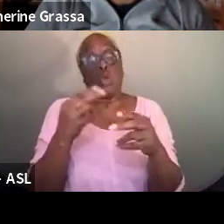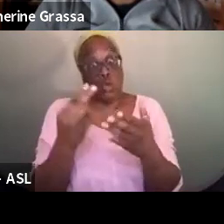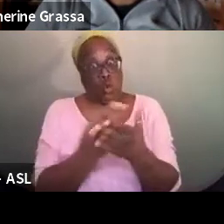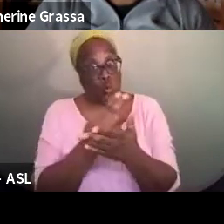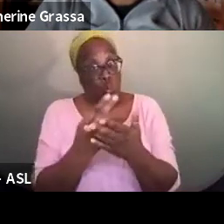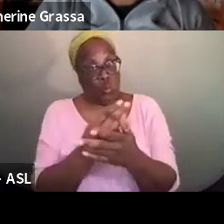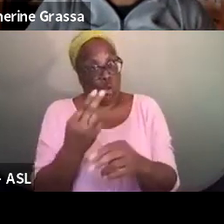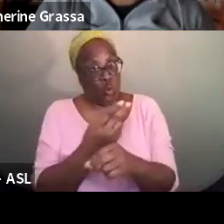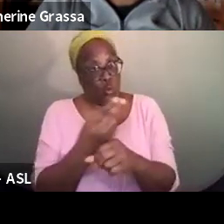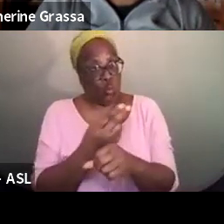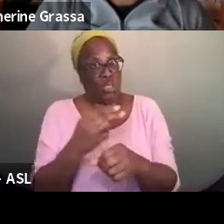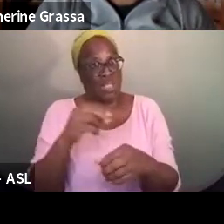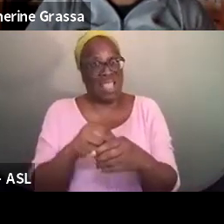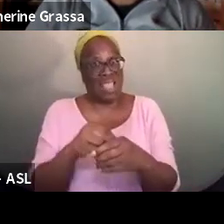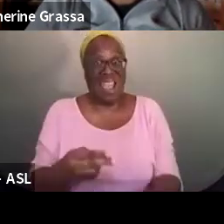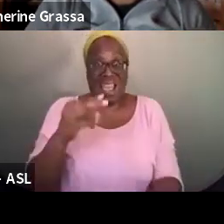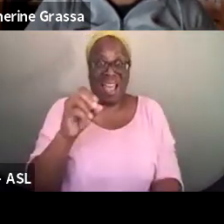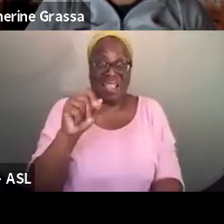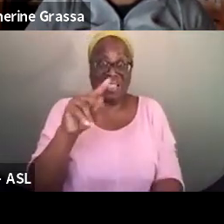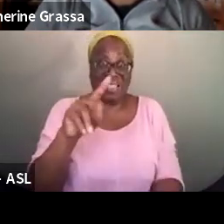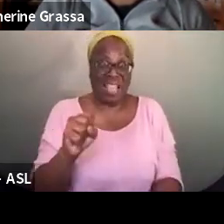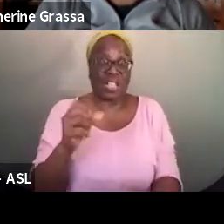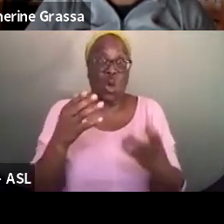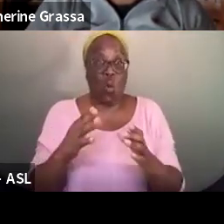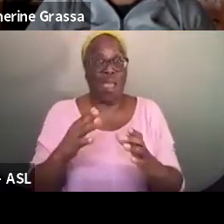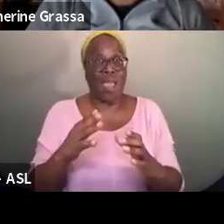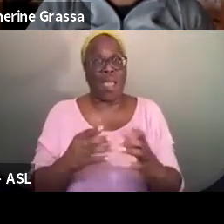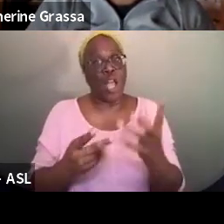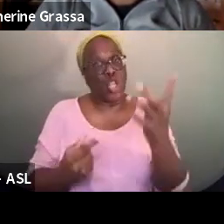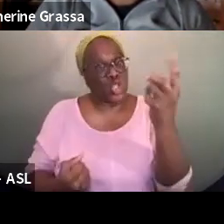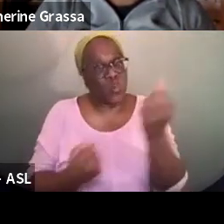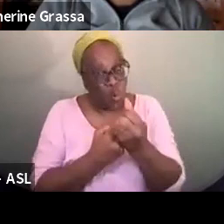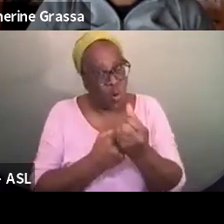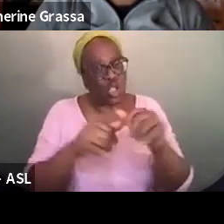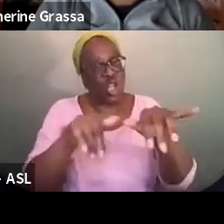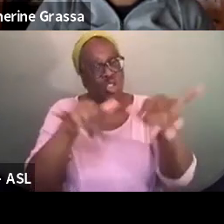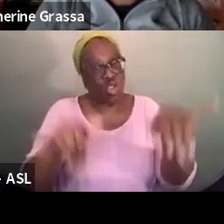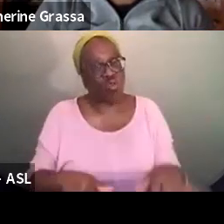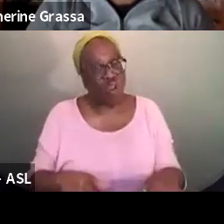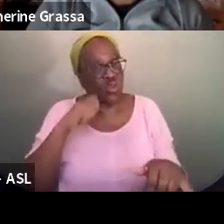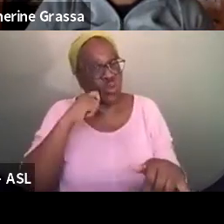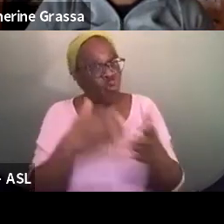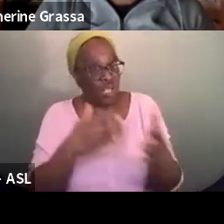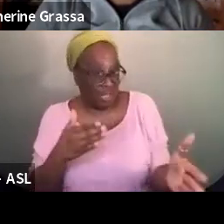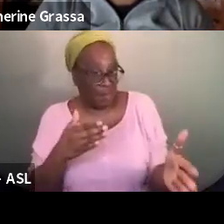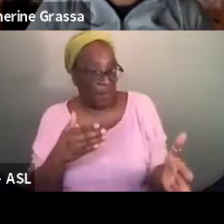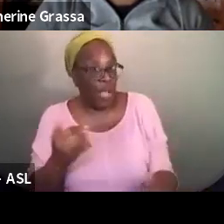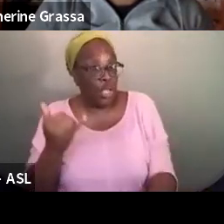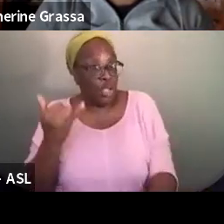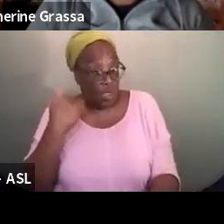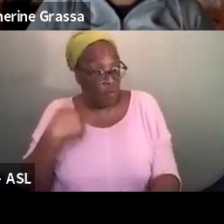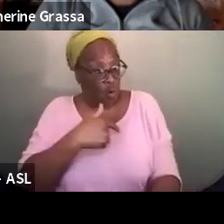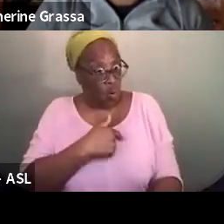way, in high stakes way, is actually supports structural racism. And so if racism is a concern for this